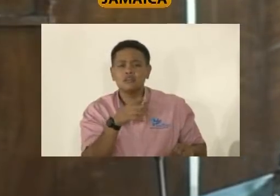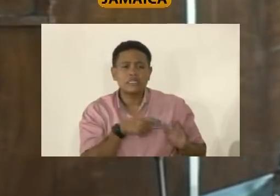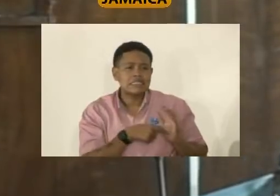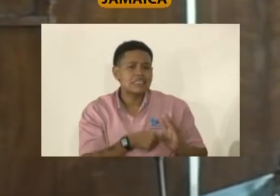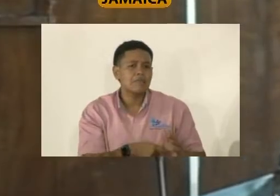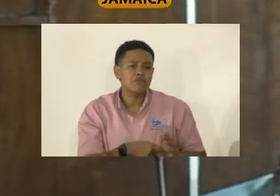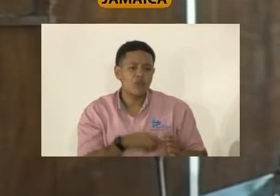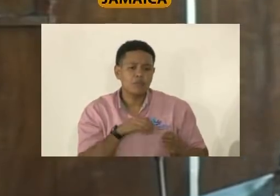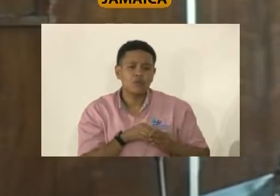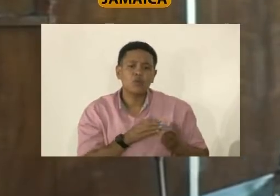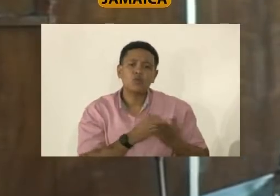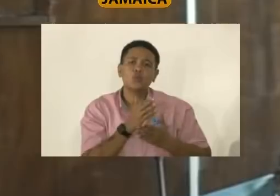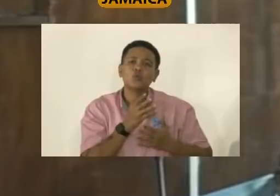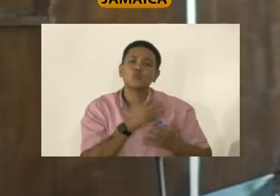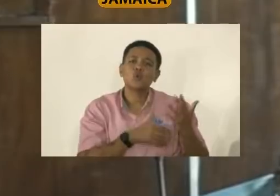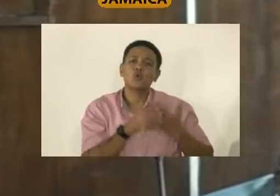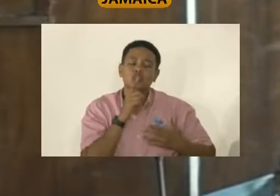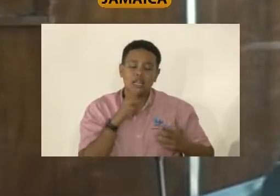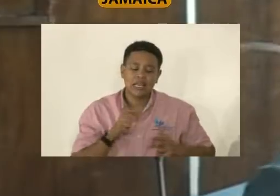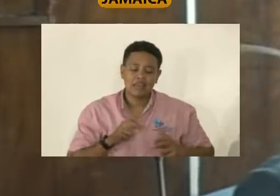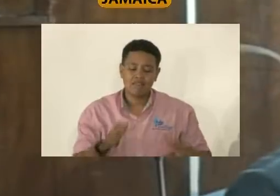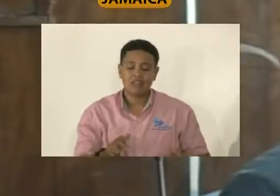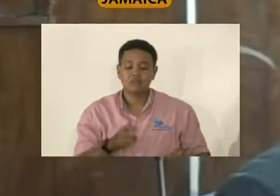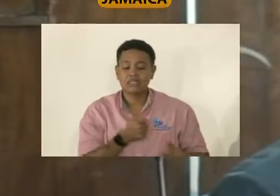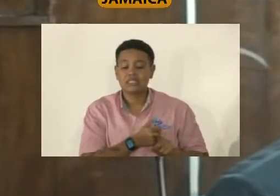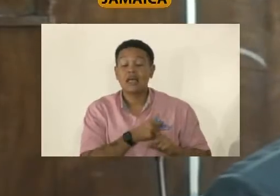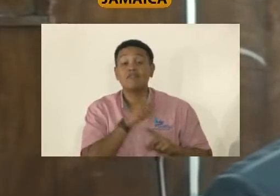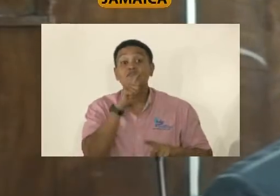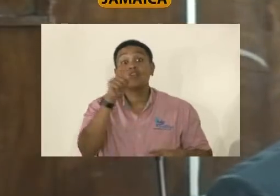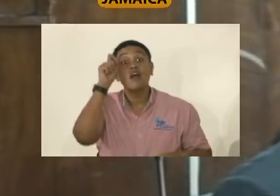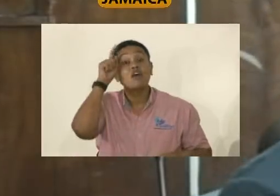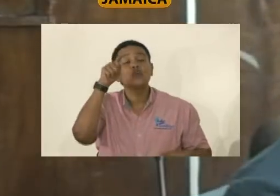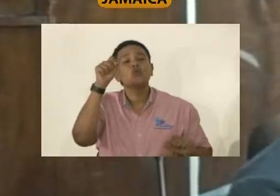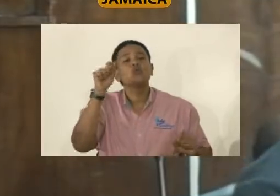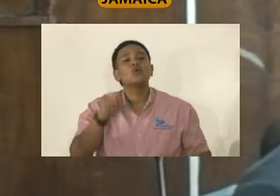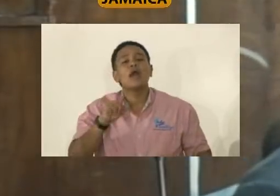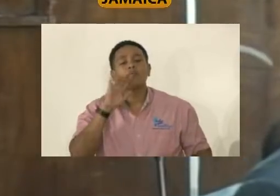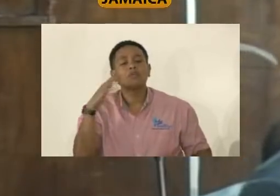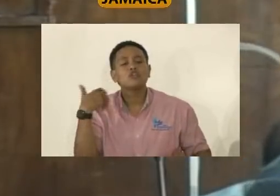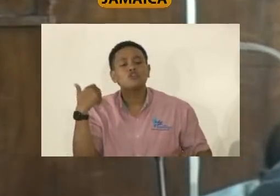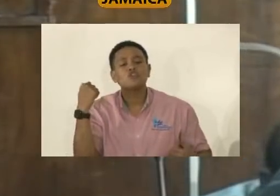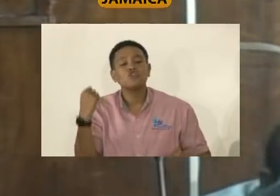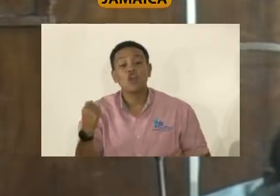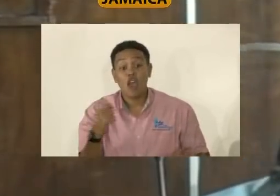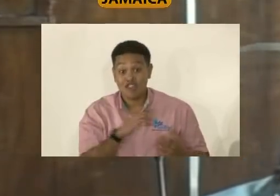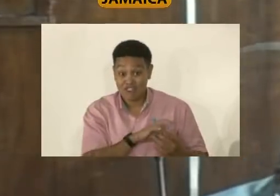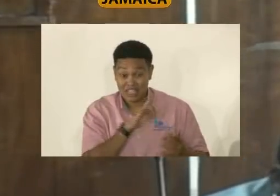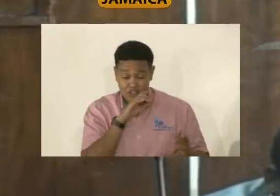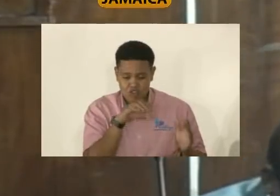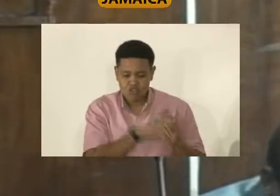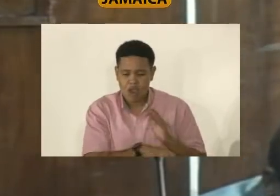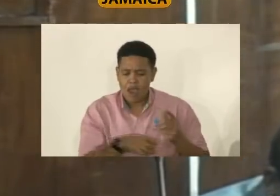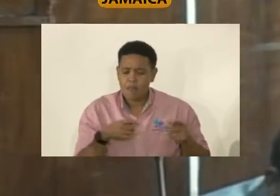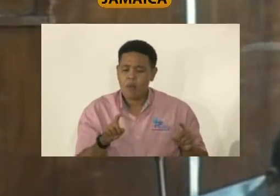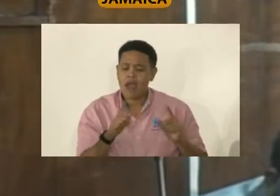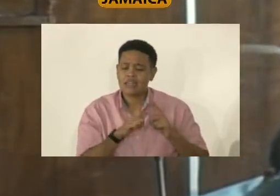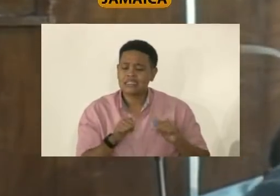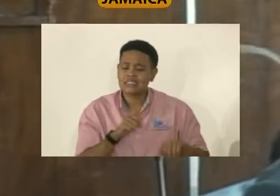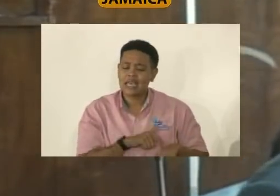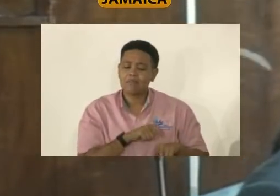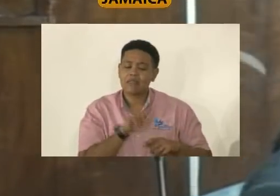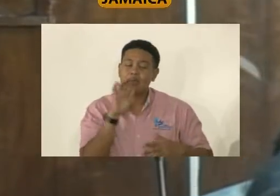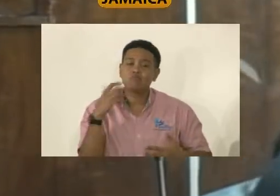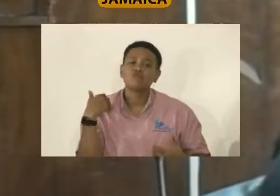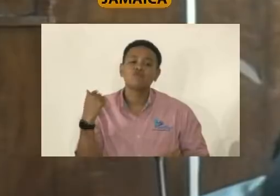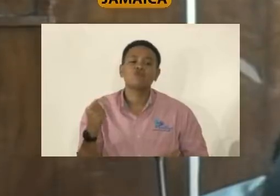through social investment. And one that understands that you can be strong on crime while simultaneously being